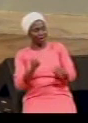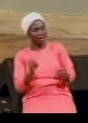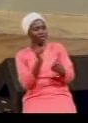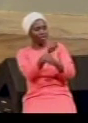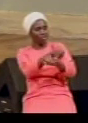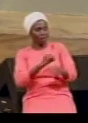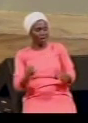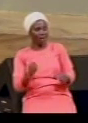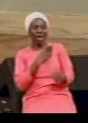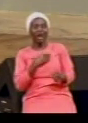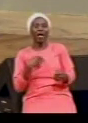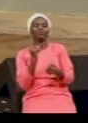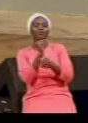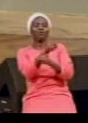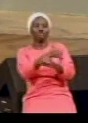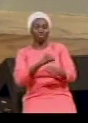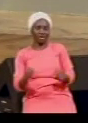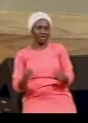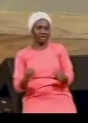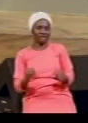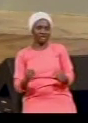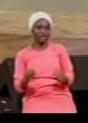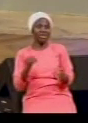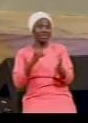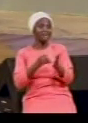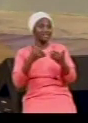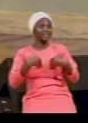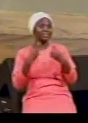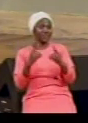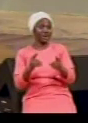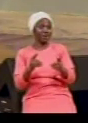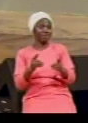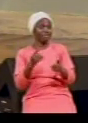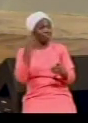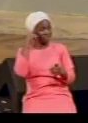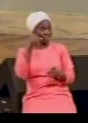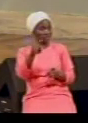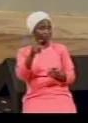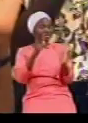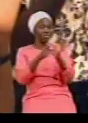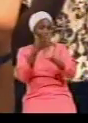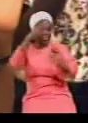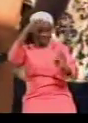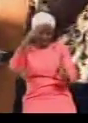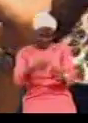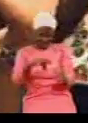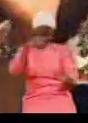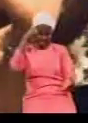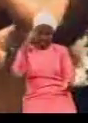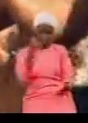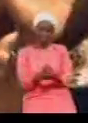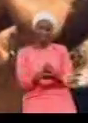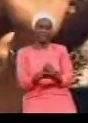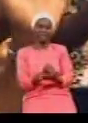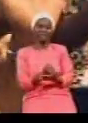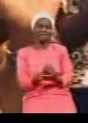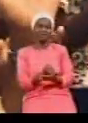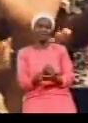conquering and conquering. It has happened on your behalf in Jesus' name.